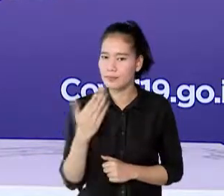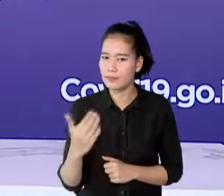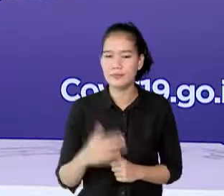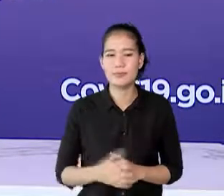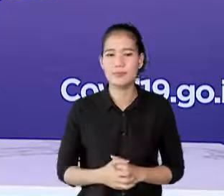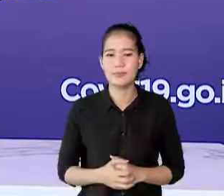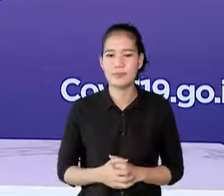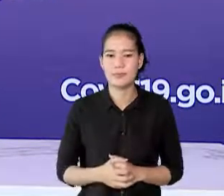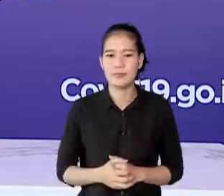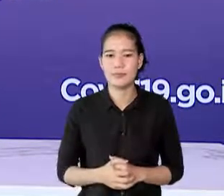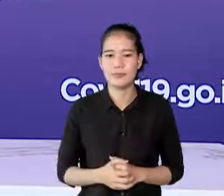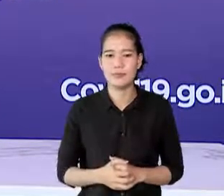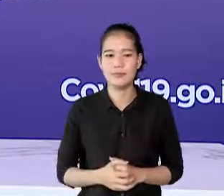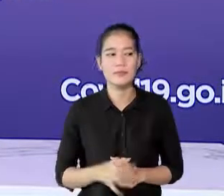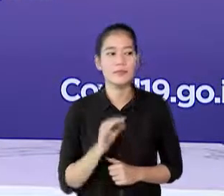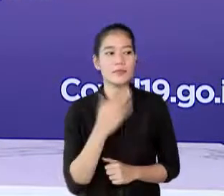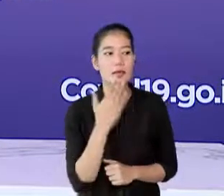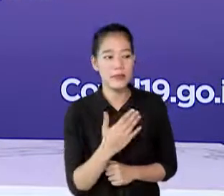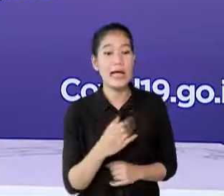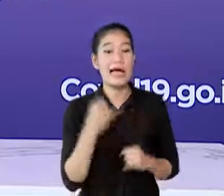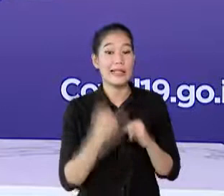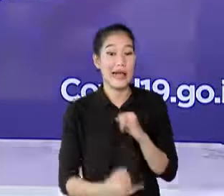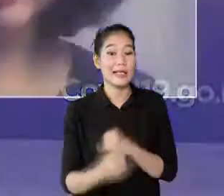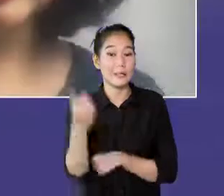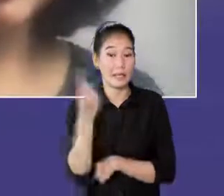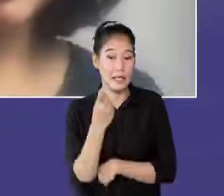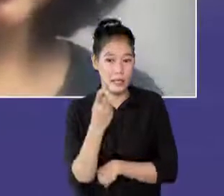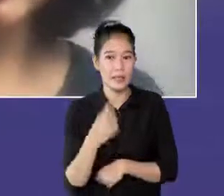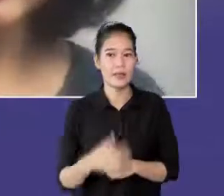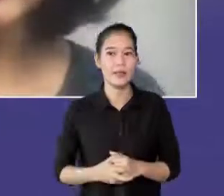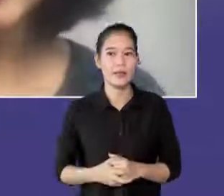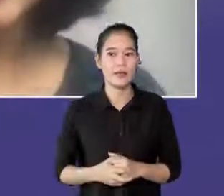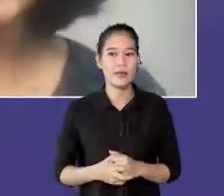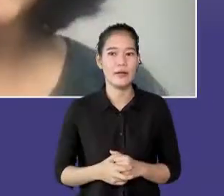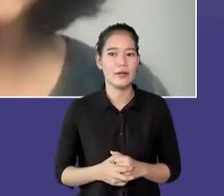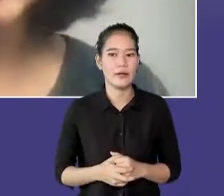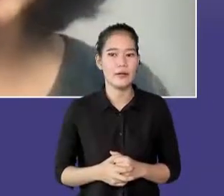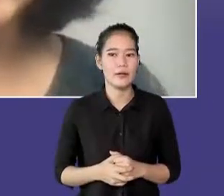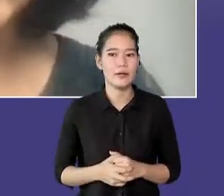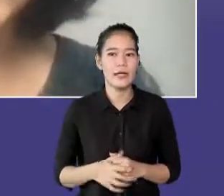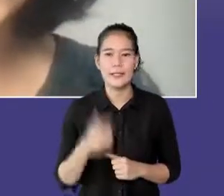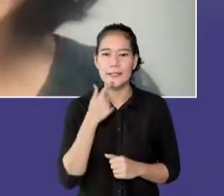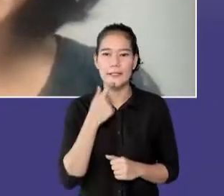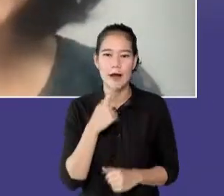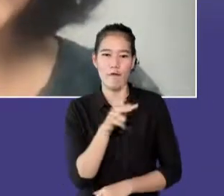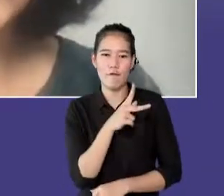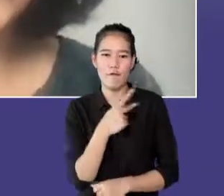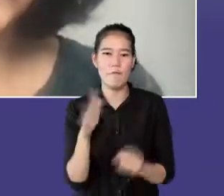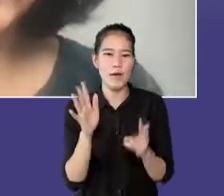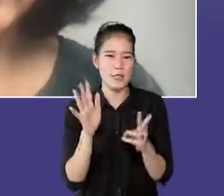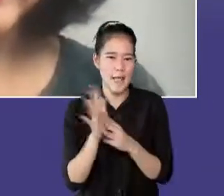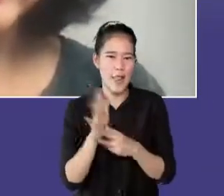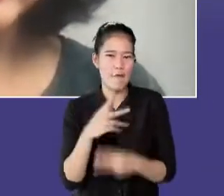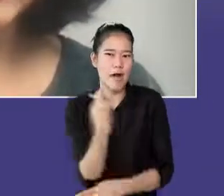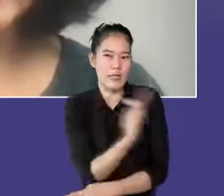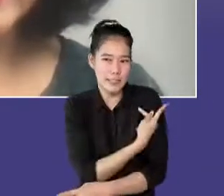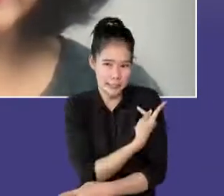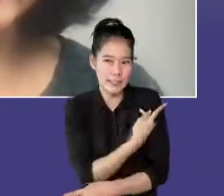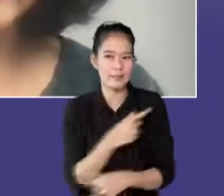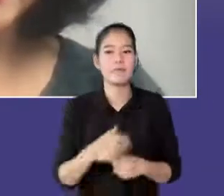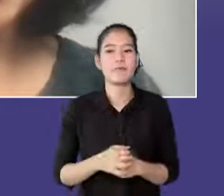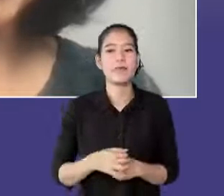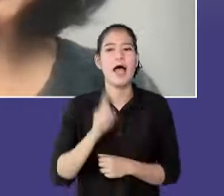you. Thank you, Pak. The last one, it's returned on the vaccination issue. As